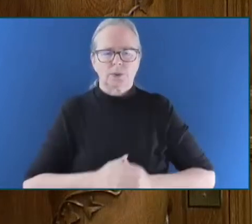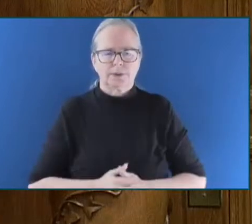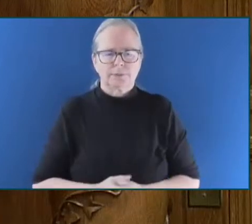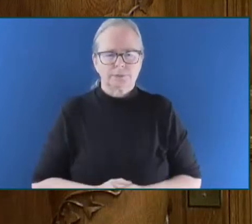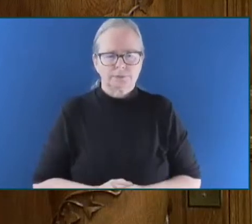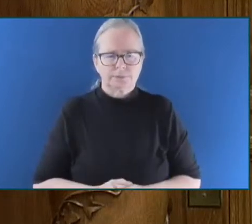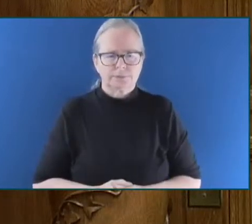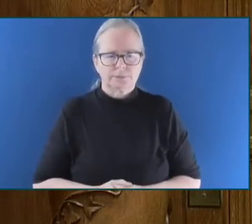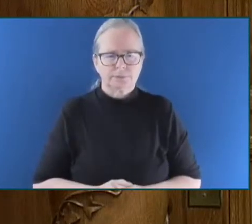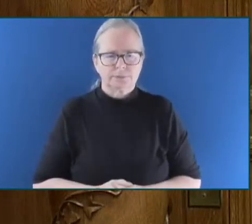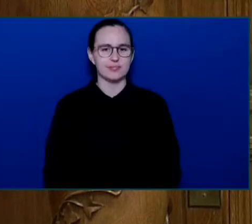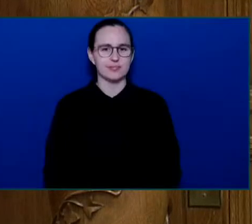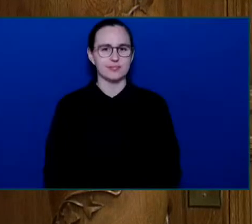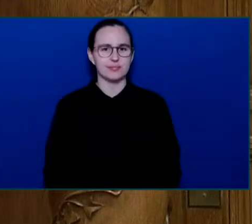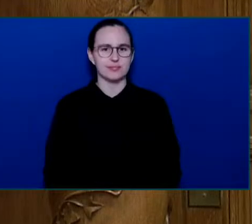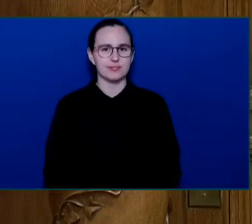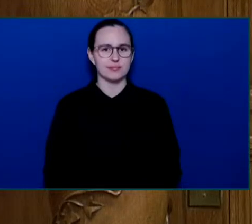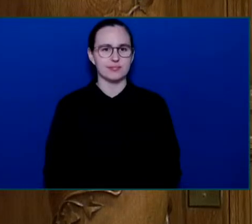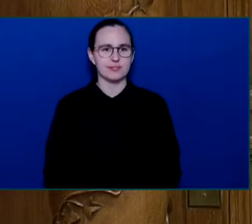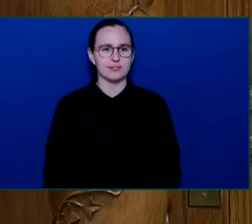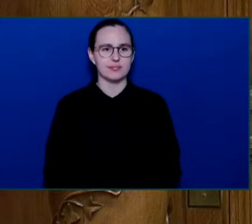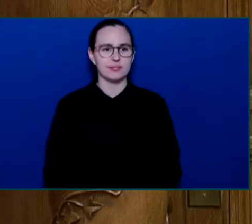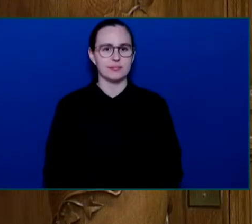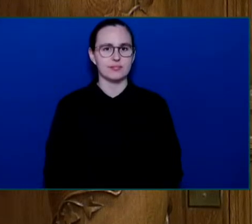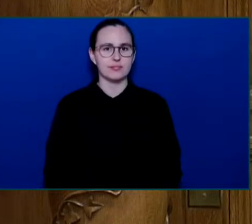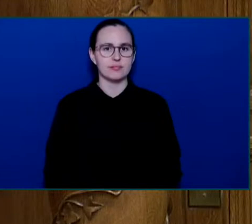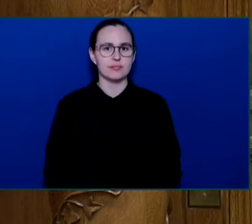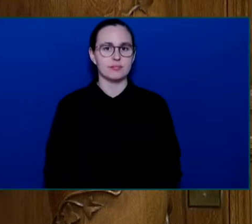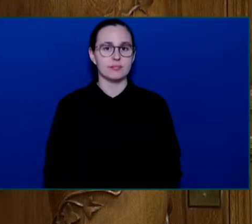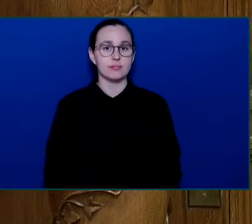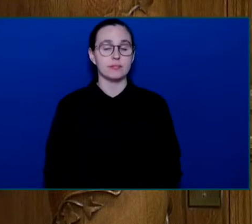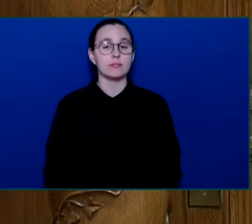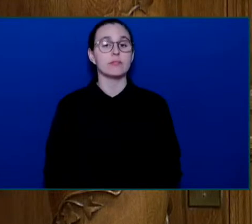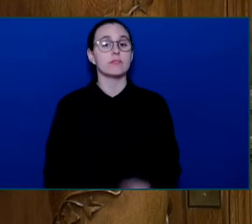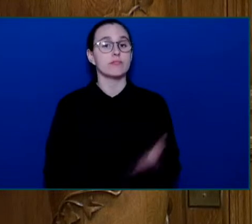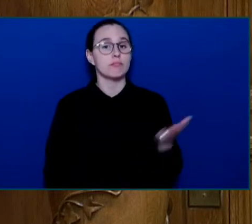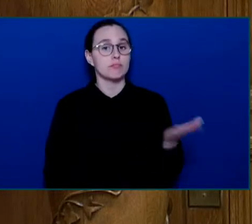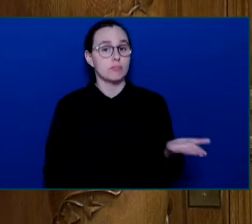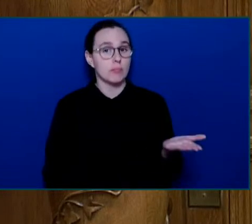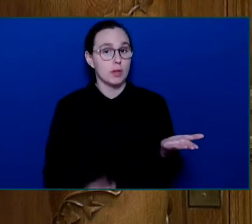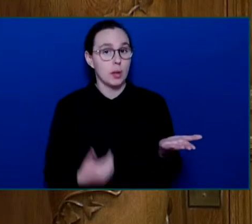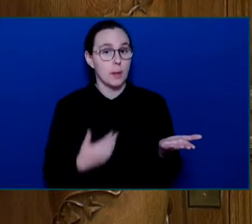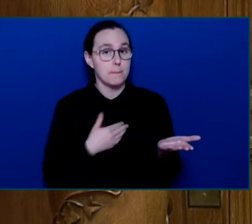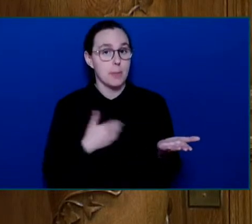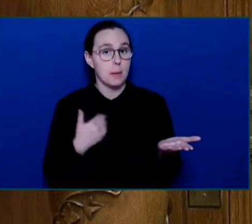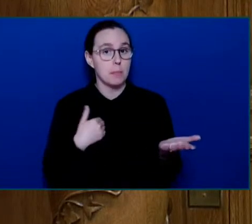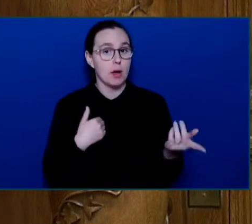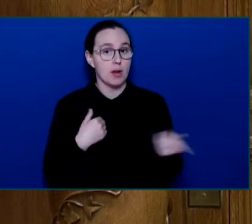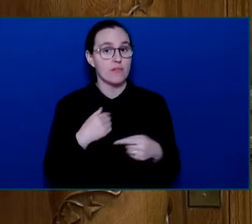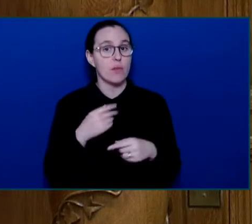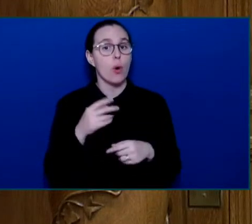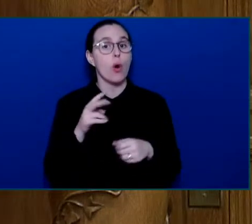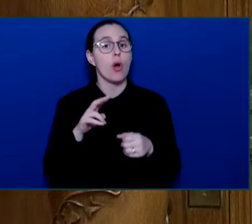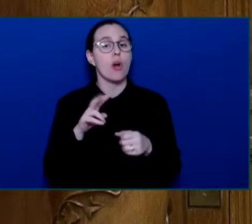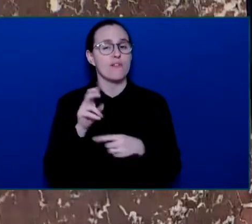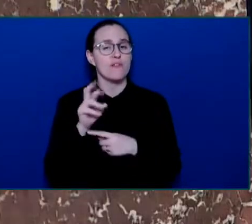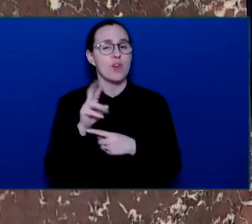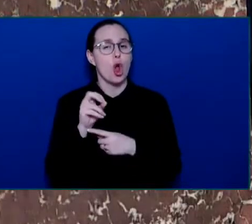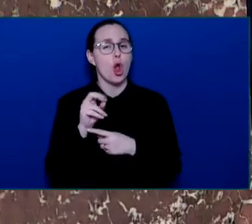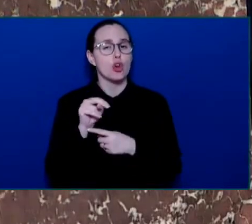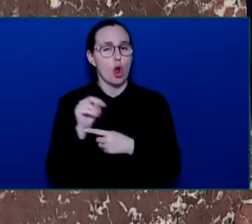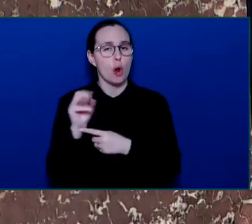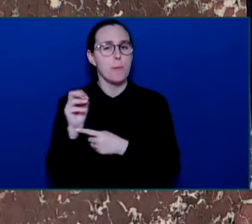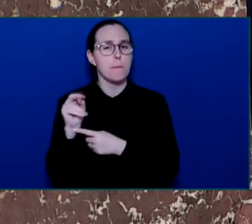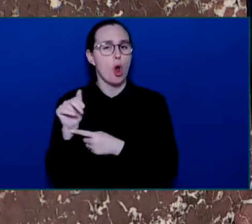Member for Vernon-Monashee. Thank you, Honourable Speaker. Today I rise with immense pride and excitement as we celebrate